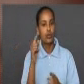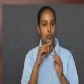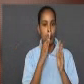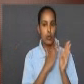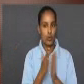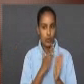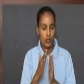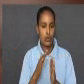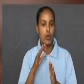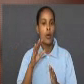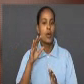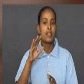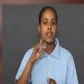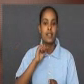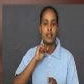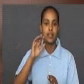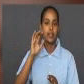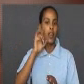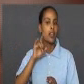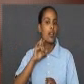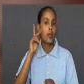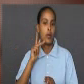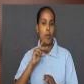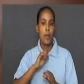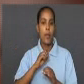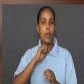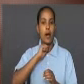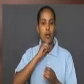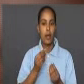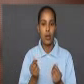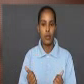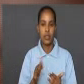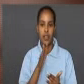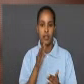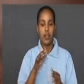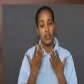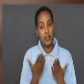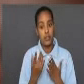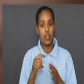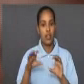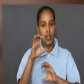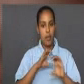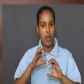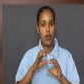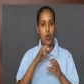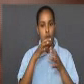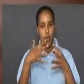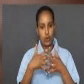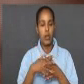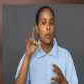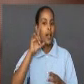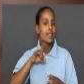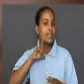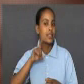produce synthetic polymers that biodegrade. If the chemical composition of